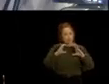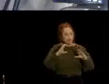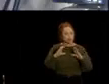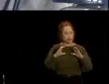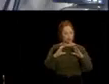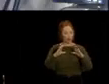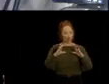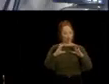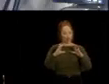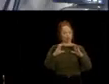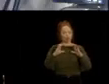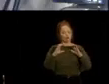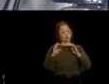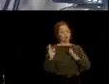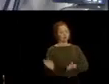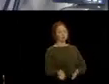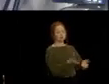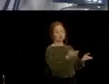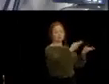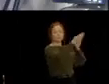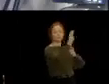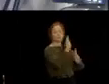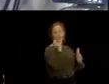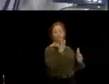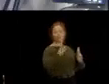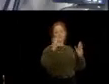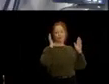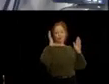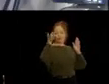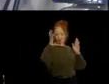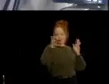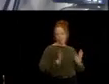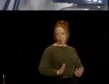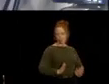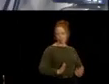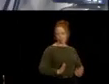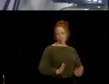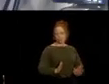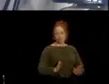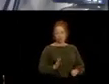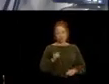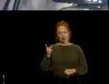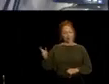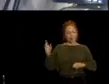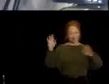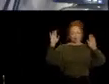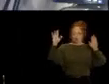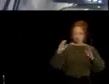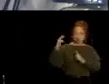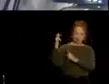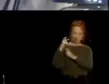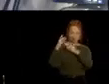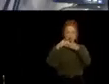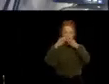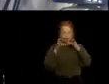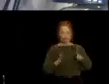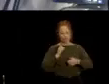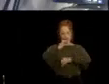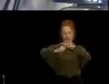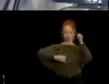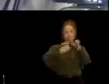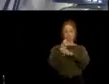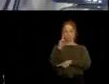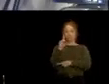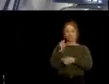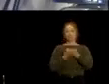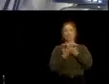speakers. So, as I said, he was a great leader of the international disability rights movement and